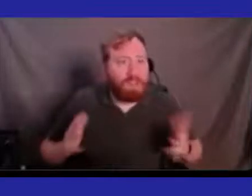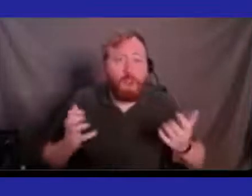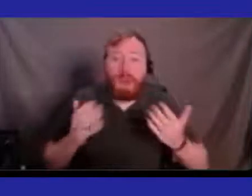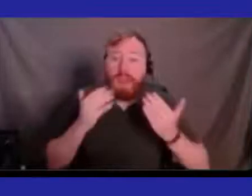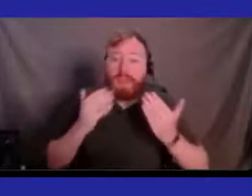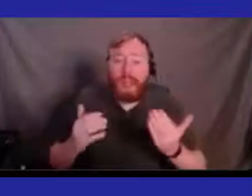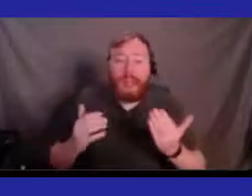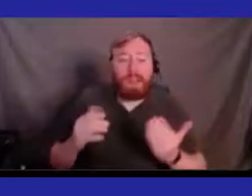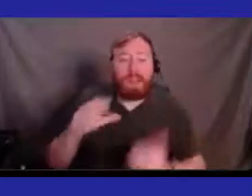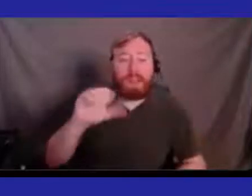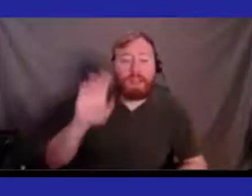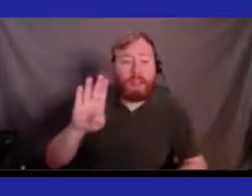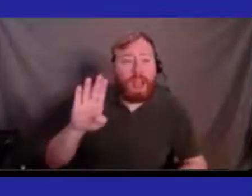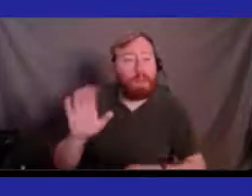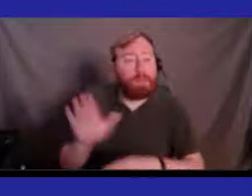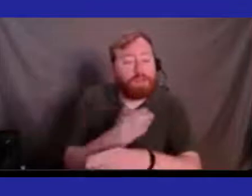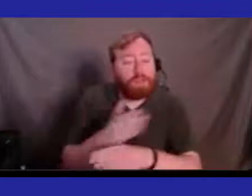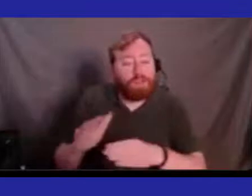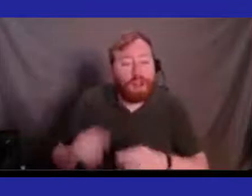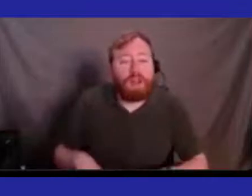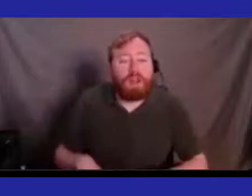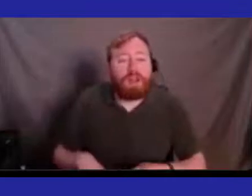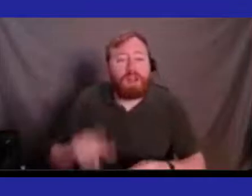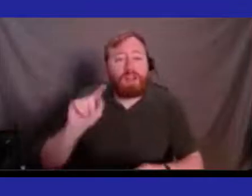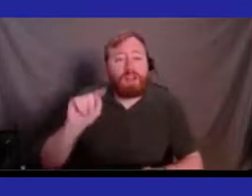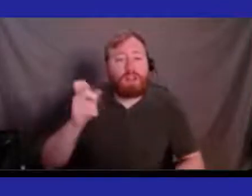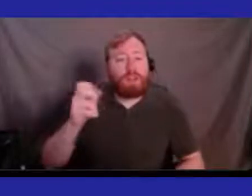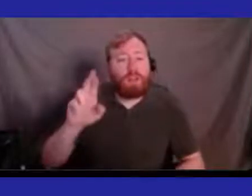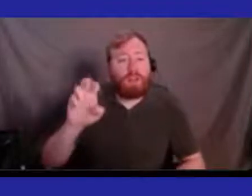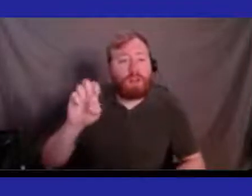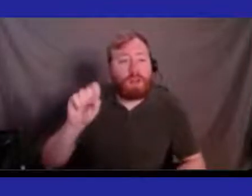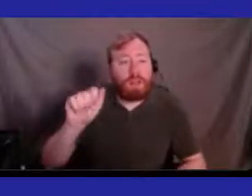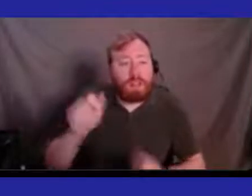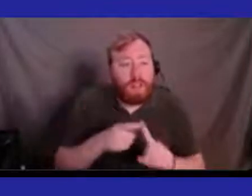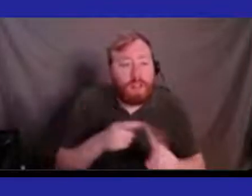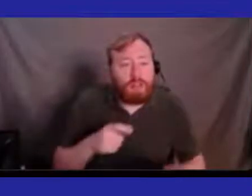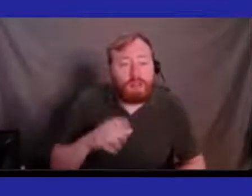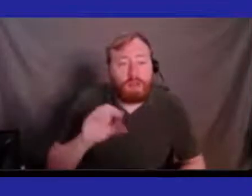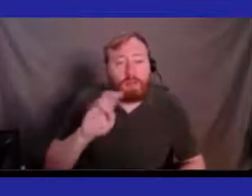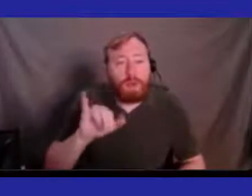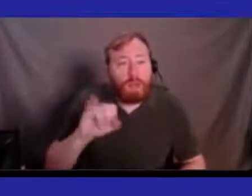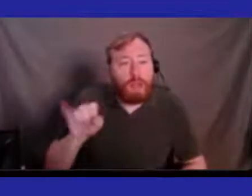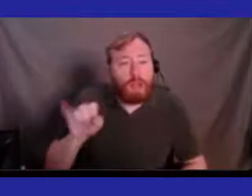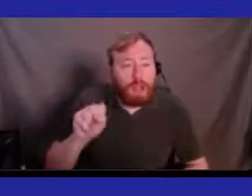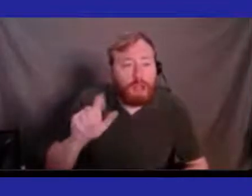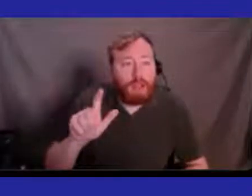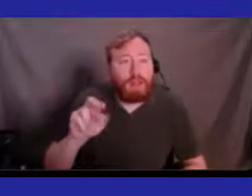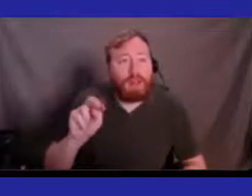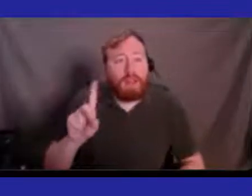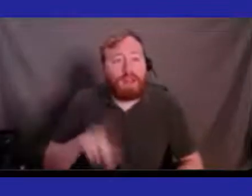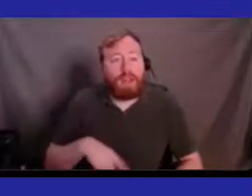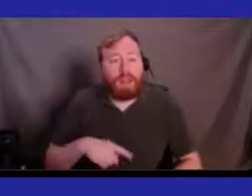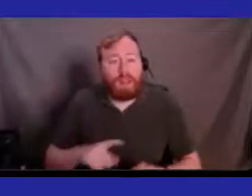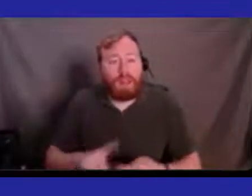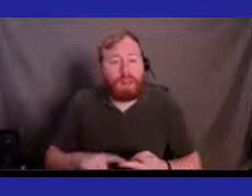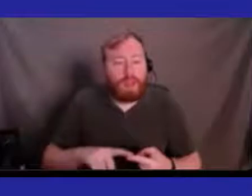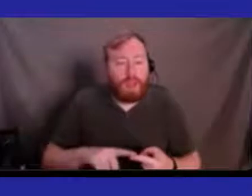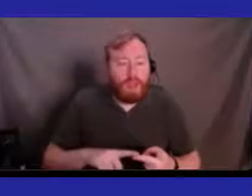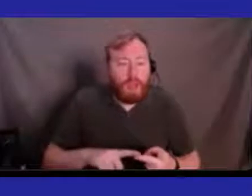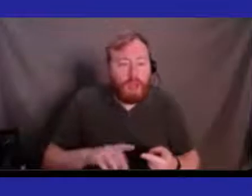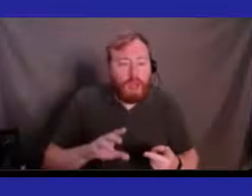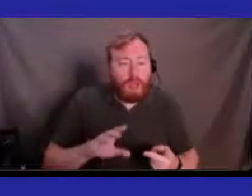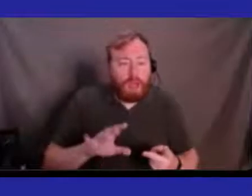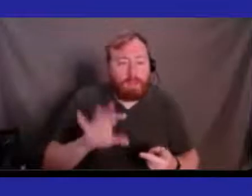here. Teresa Scavo from Coney Island, Francesca Leopold from Kings County, Jose Guzman from